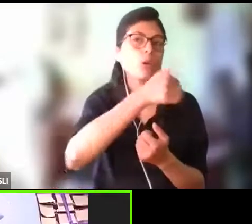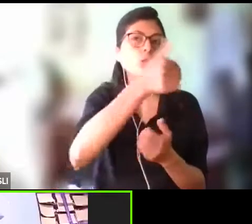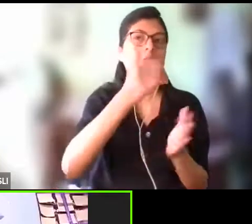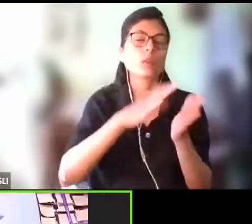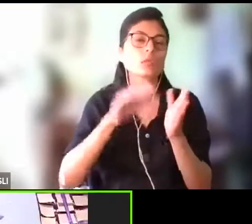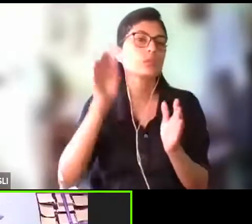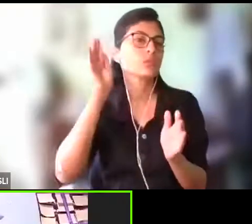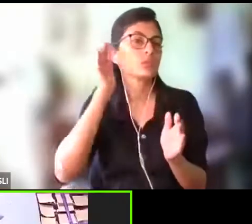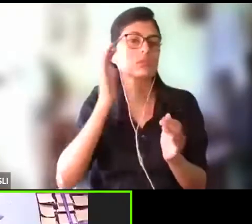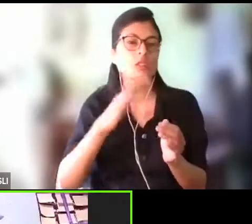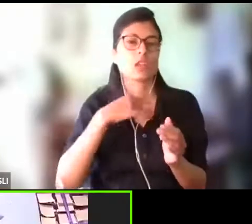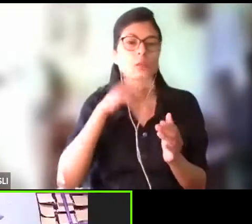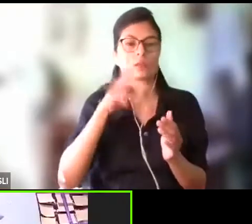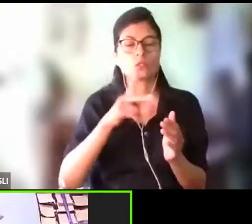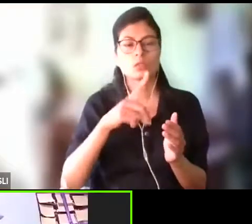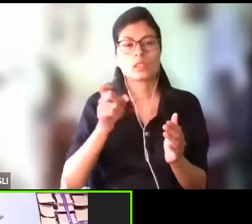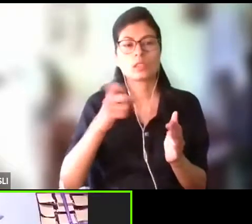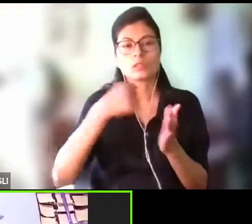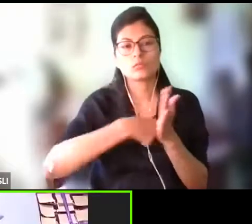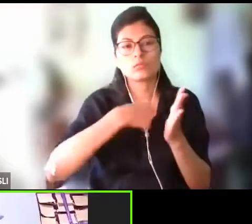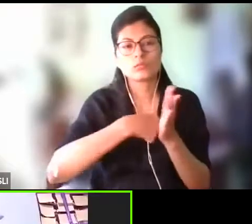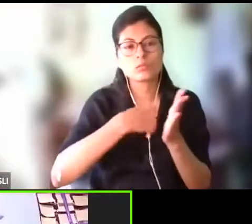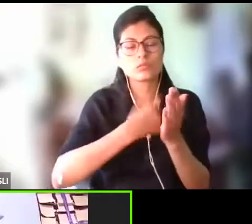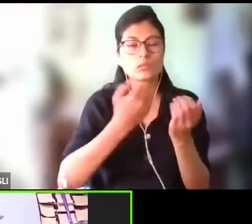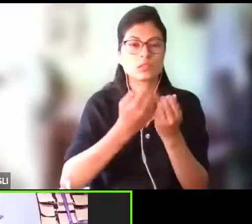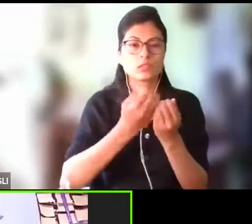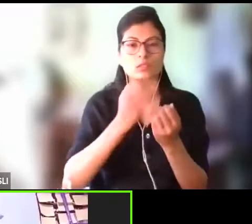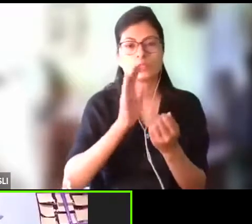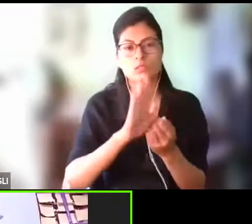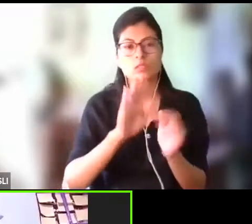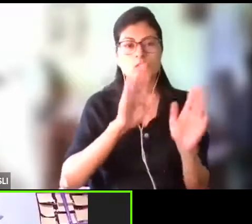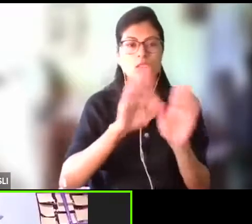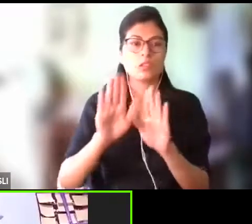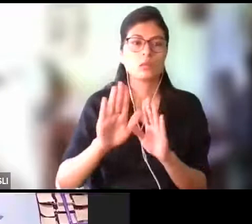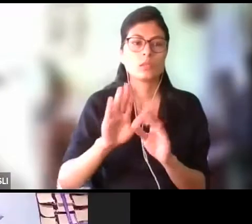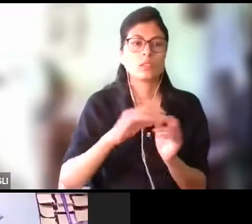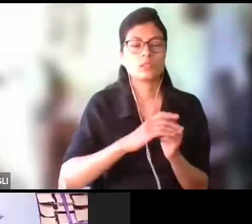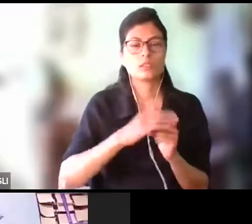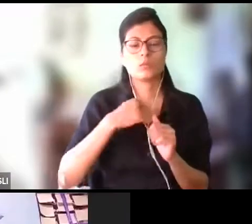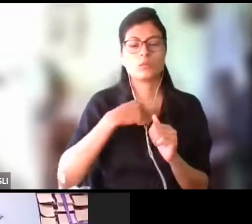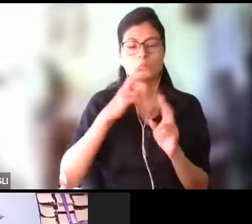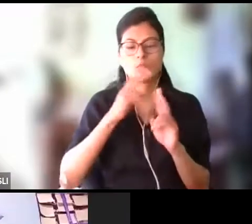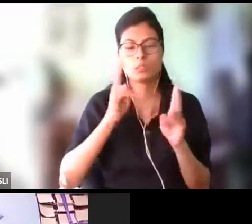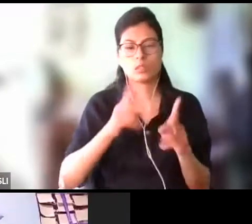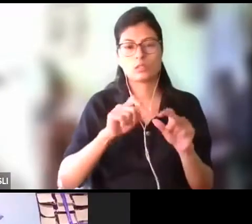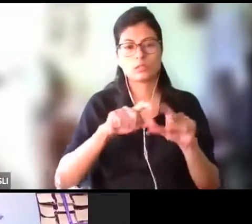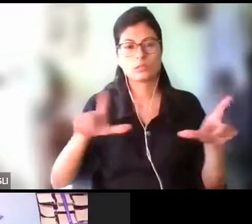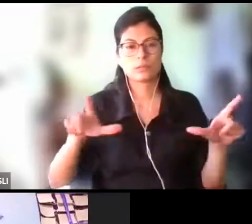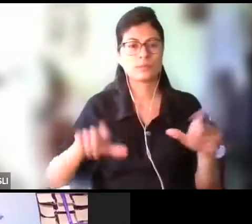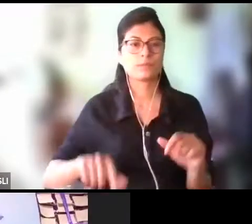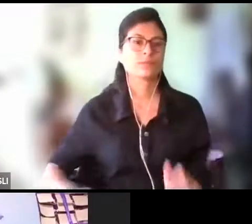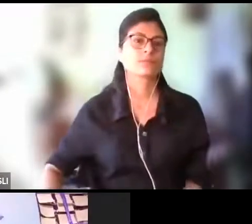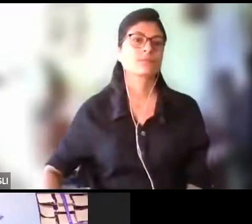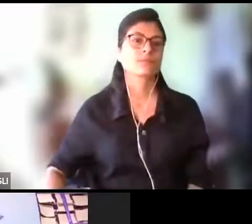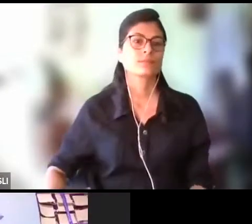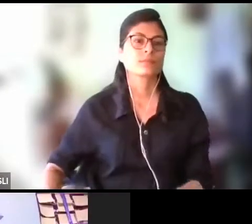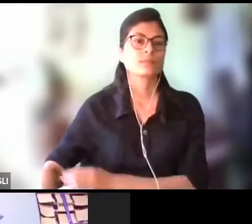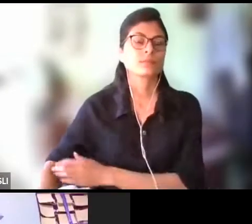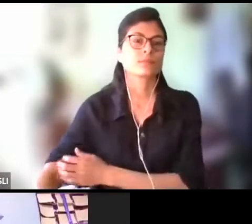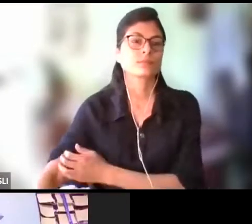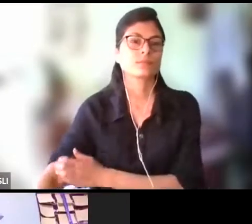Thank you, Jhannel. I think I'll end around here. Thank you so much for sharing, you know, just those real and